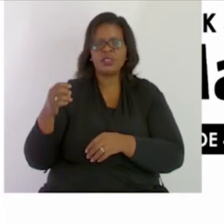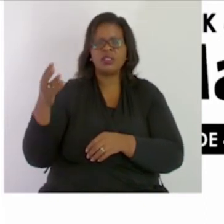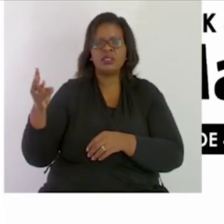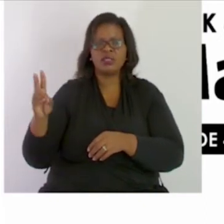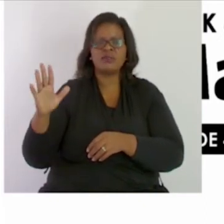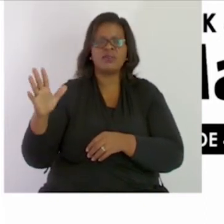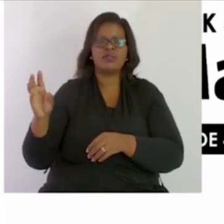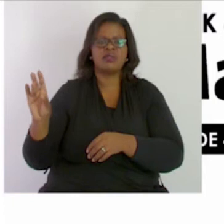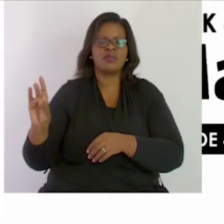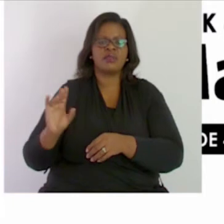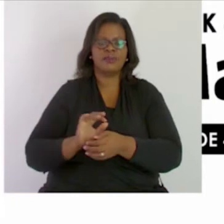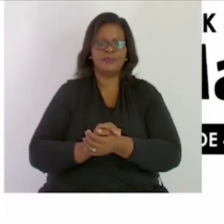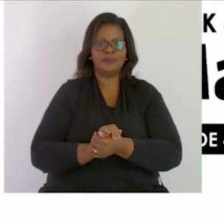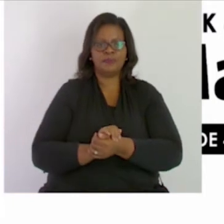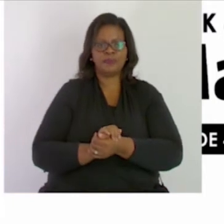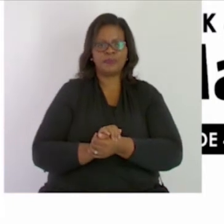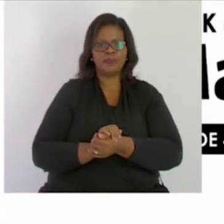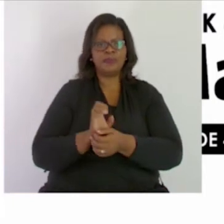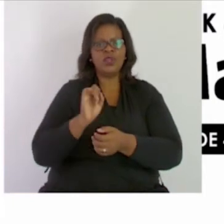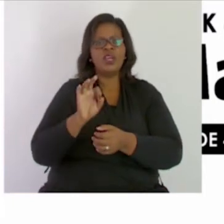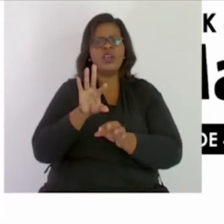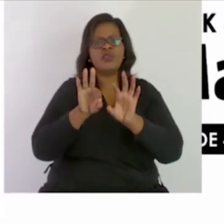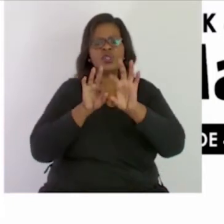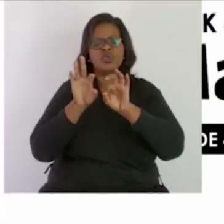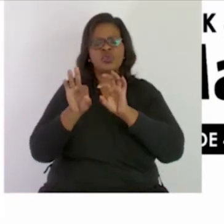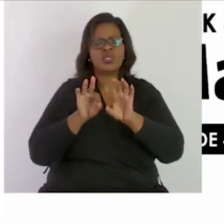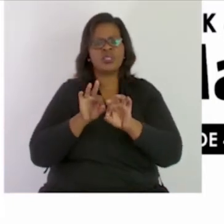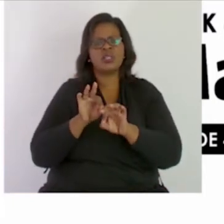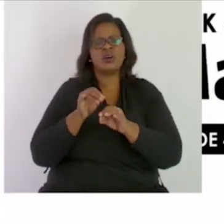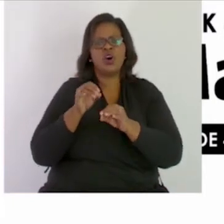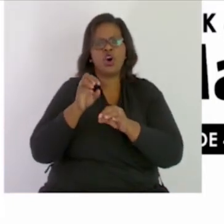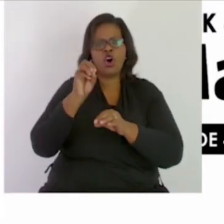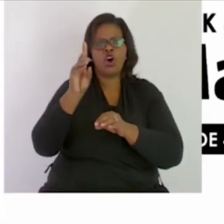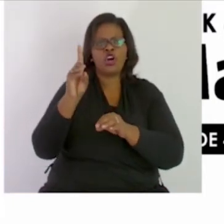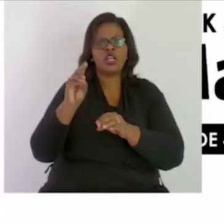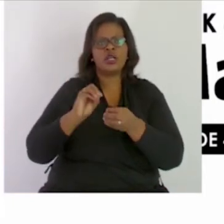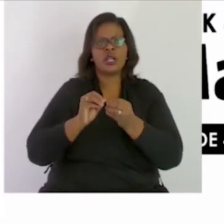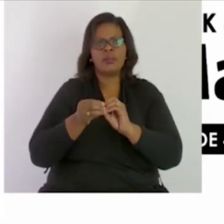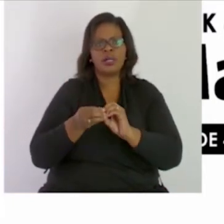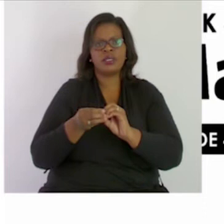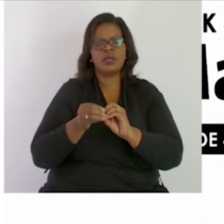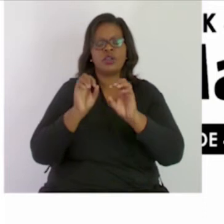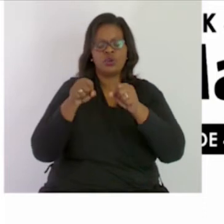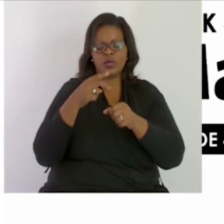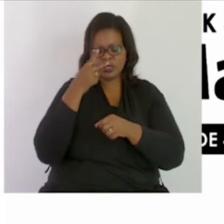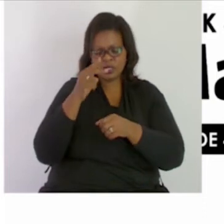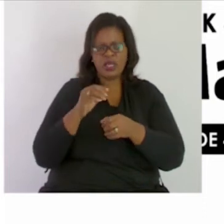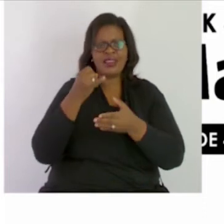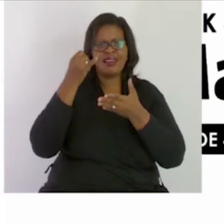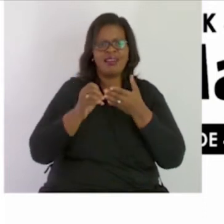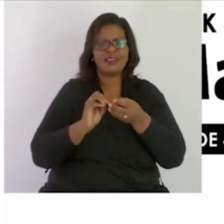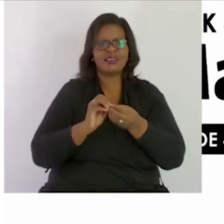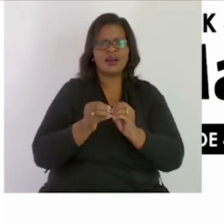37,657. So when you are identifying odd numbers, you are just looking at the last number. If the